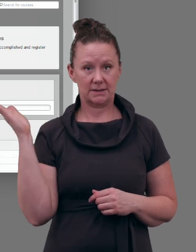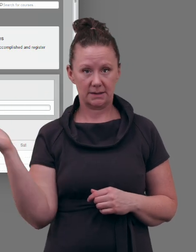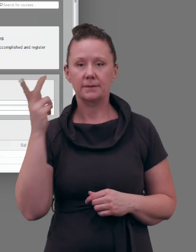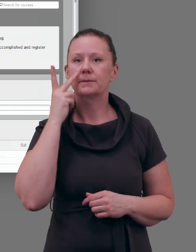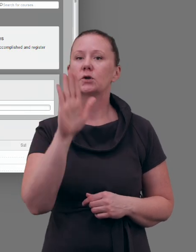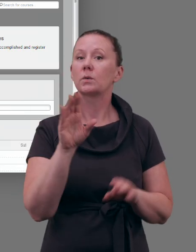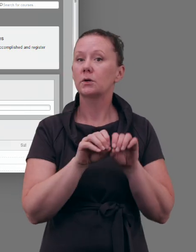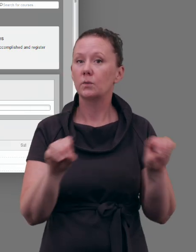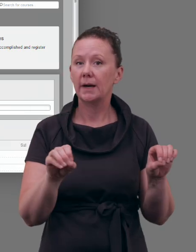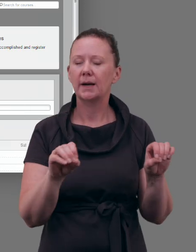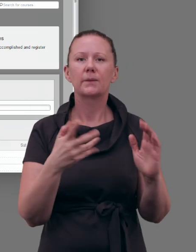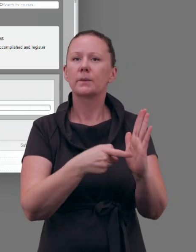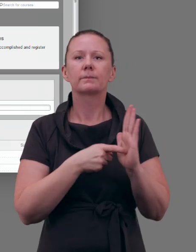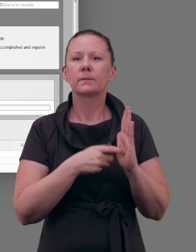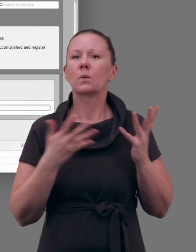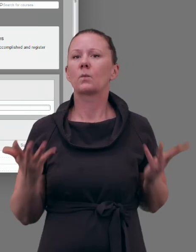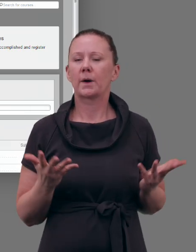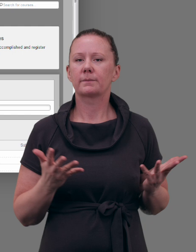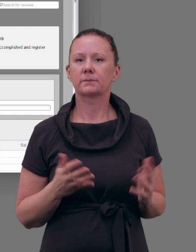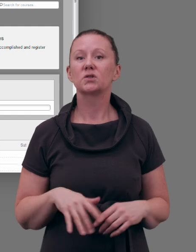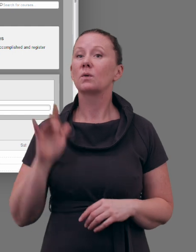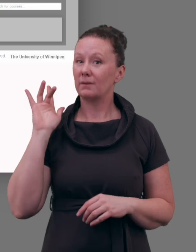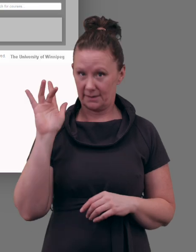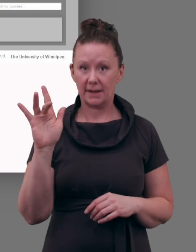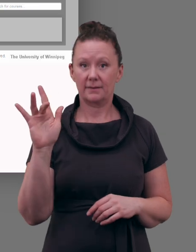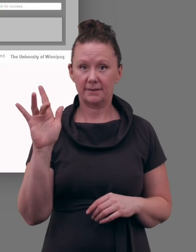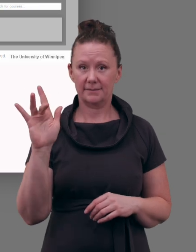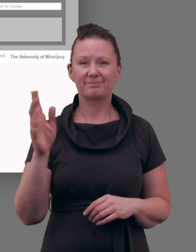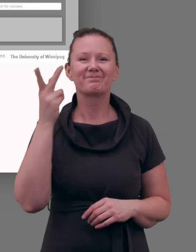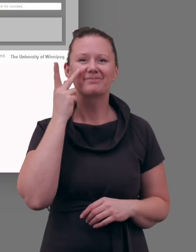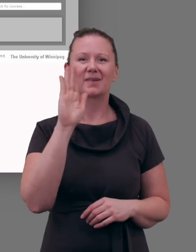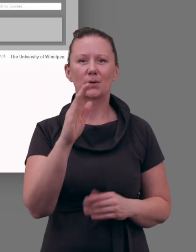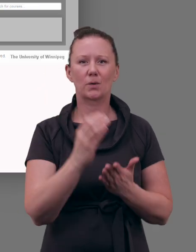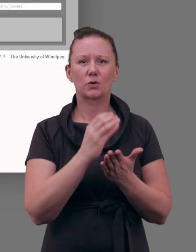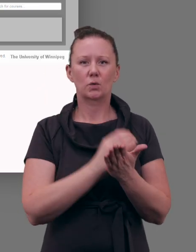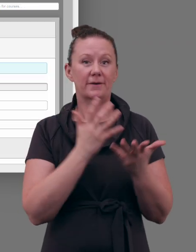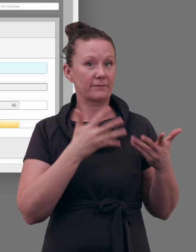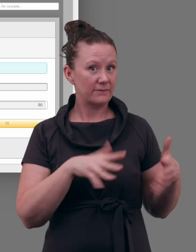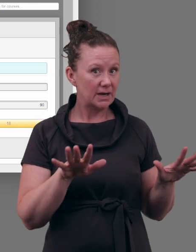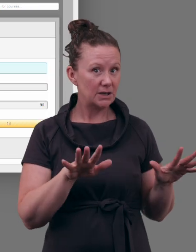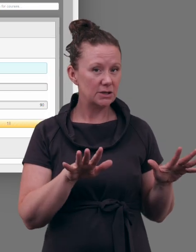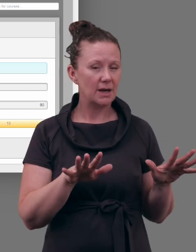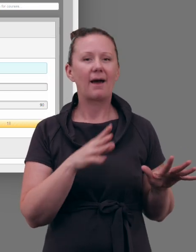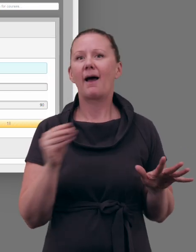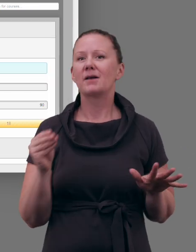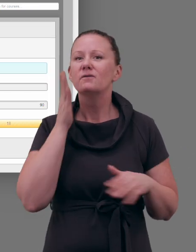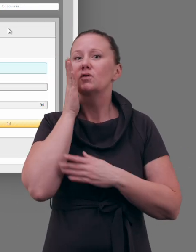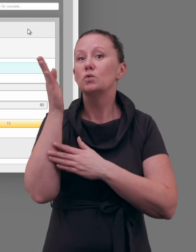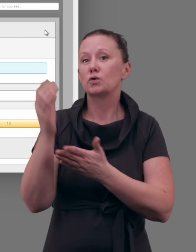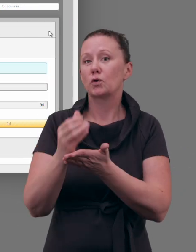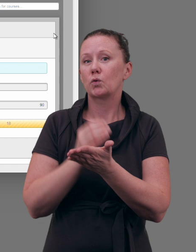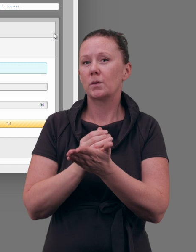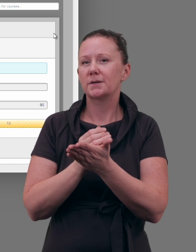you need to complete for your program. Click My Progress to view how the courses you have already completed and your planned courses will be used towards